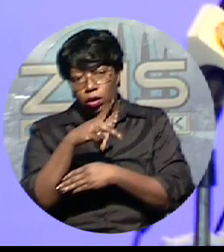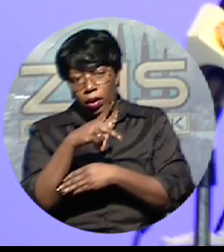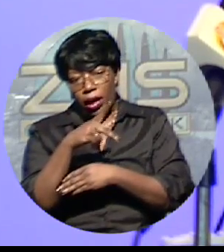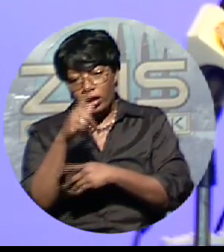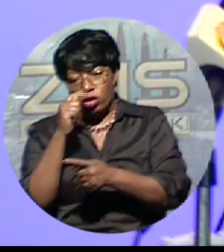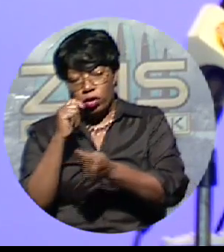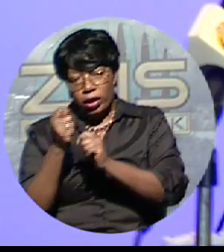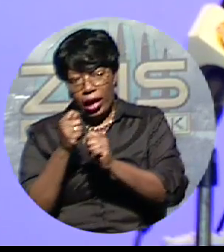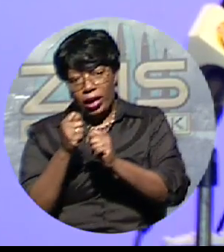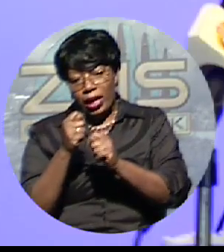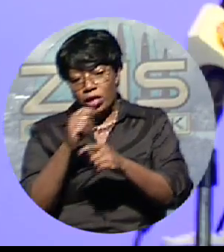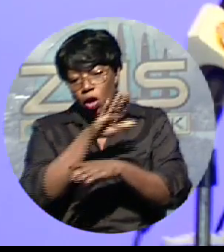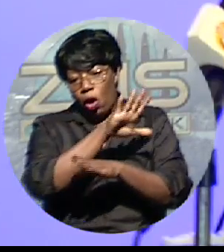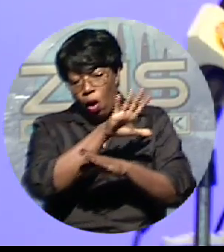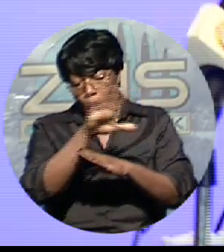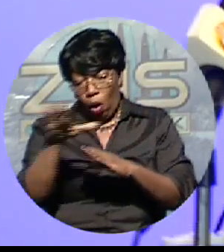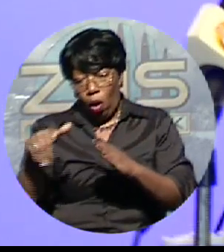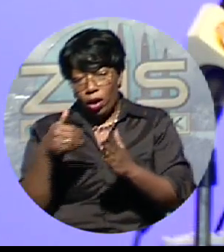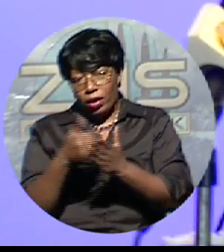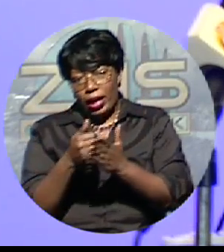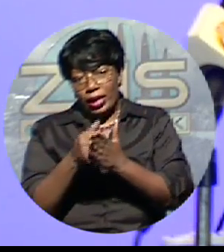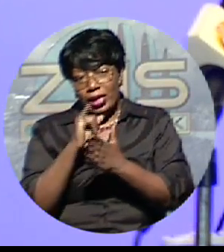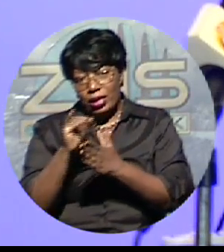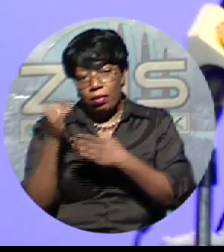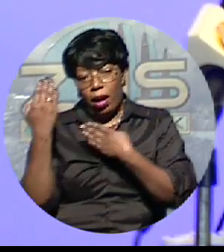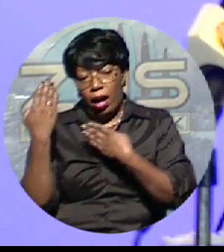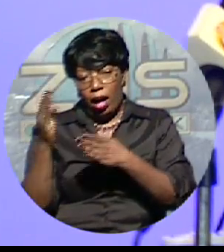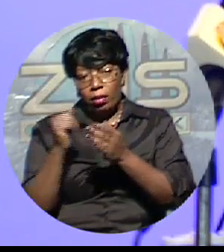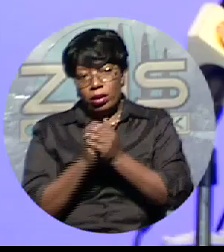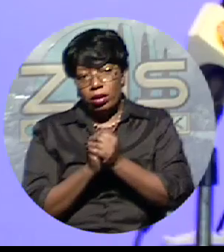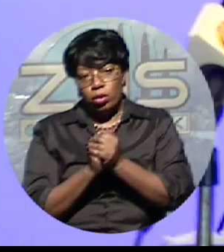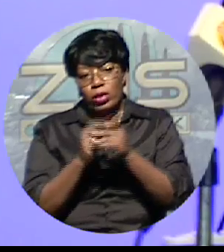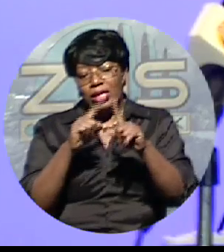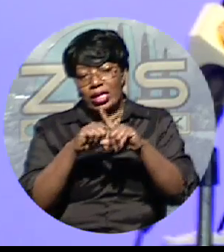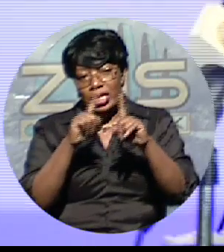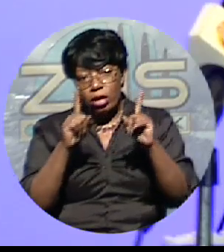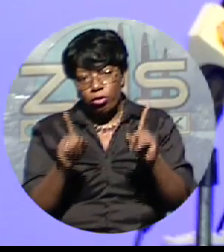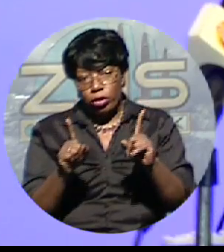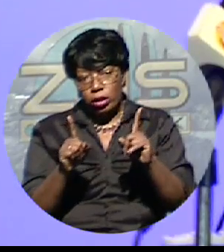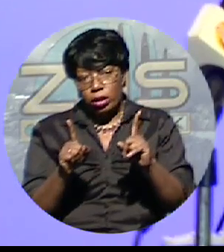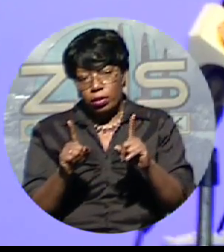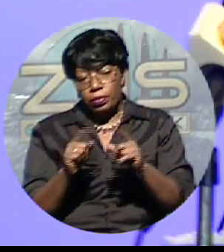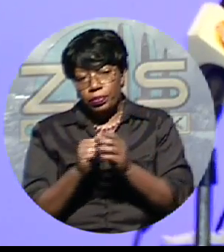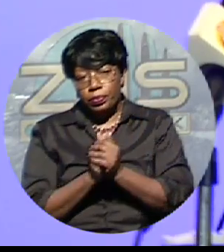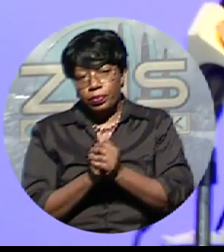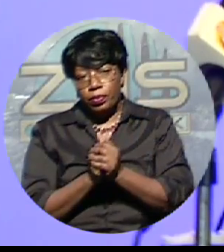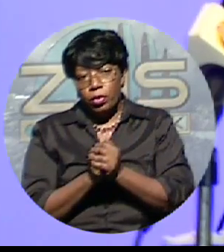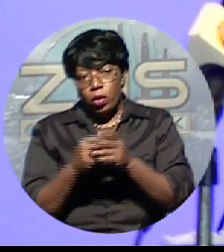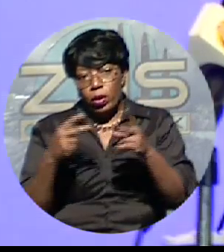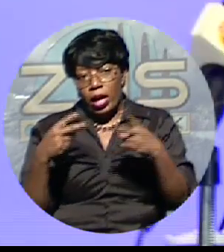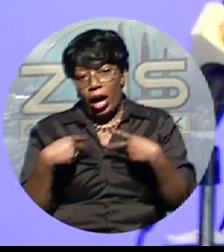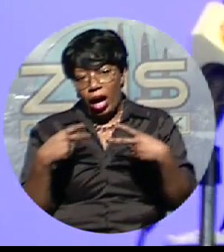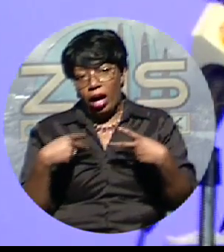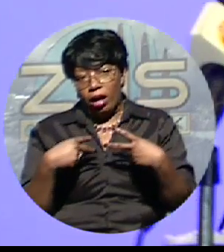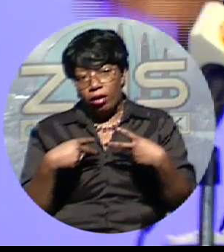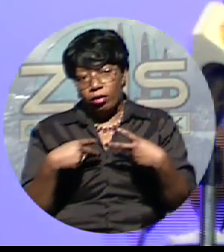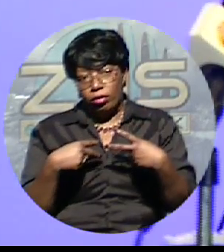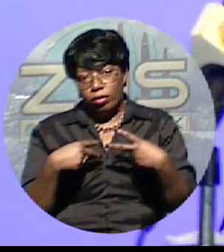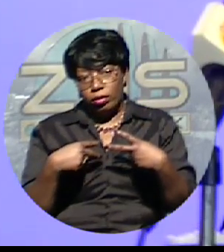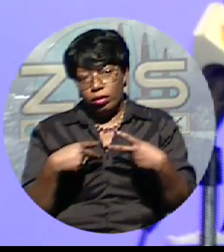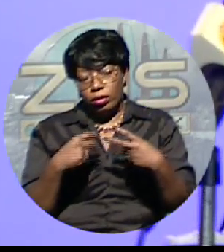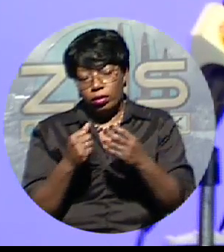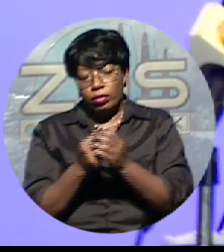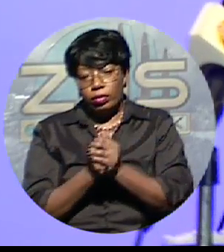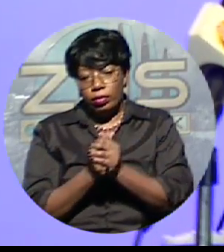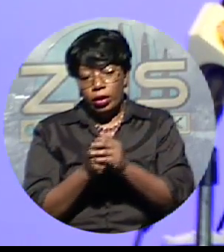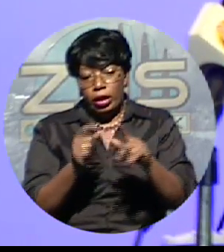Bahamas stretching there. So what is different about it would be that we have this makeup of different